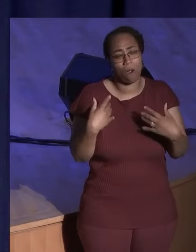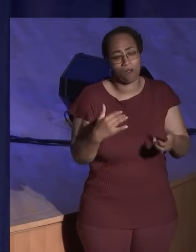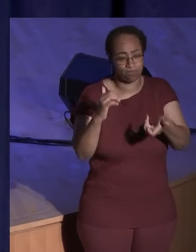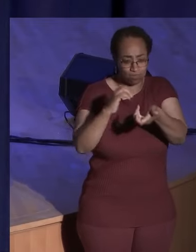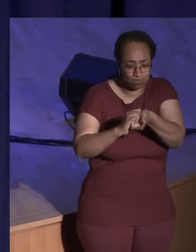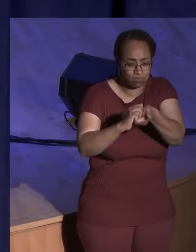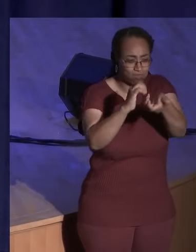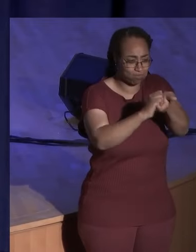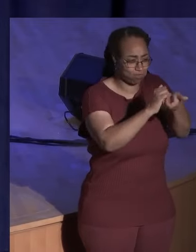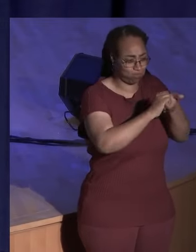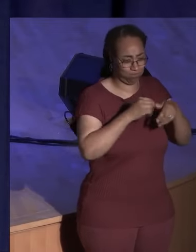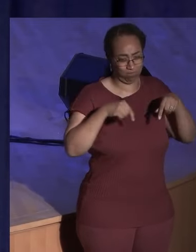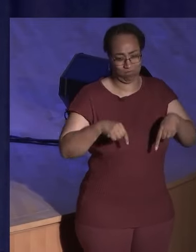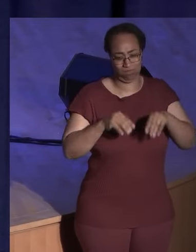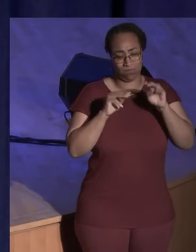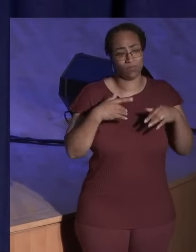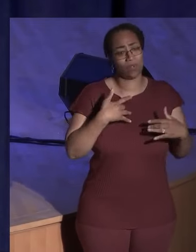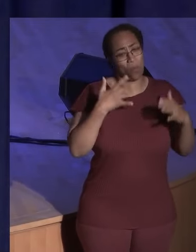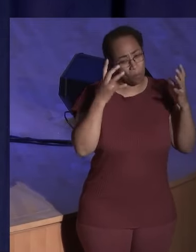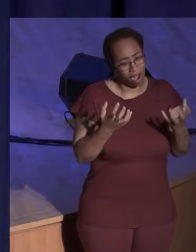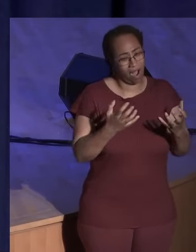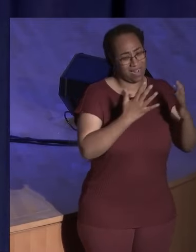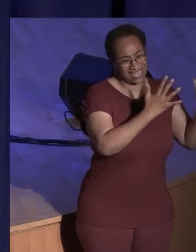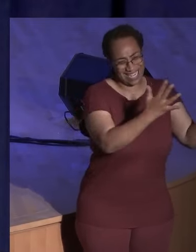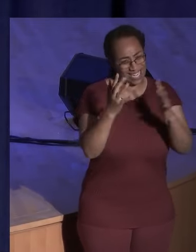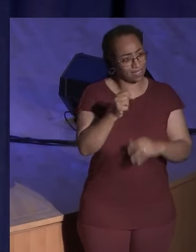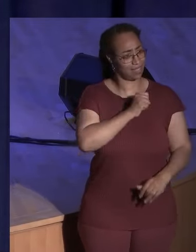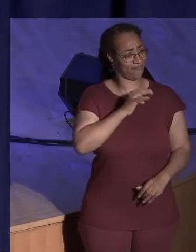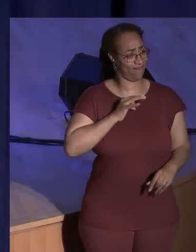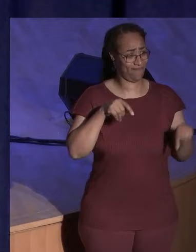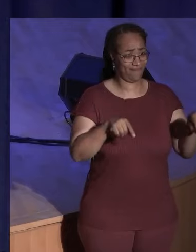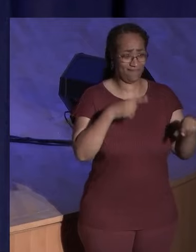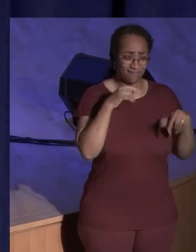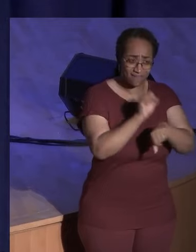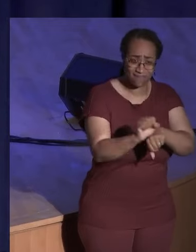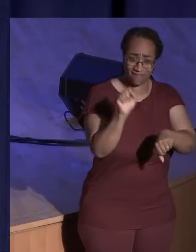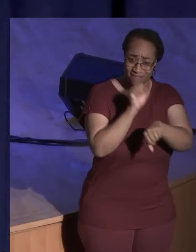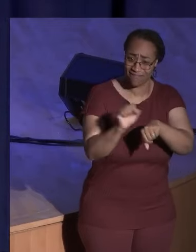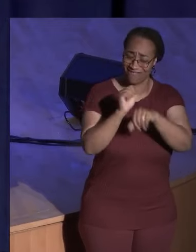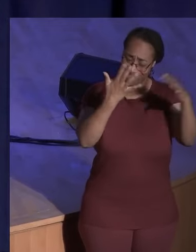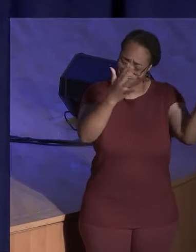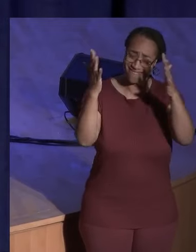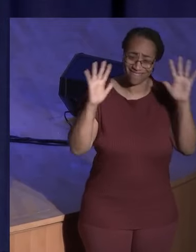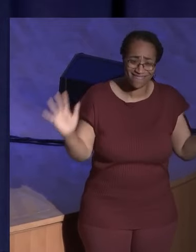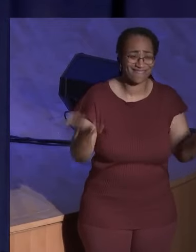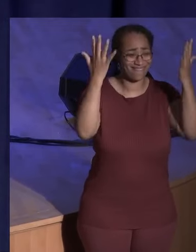of applause to the staff of the National Museum of the American Indian.